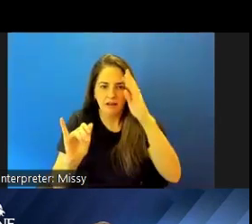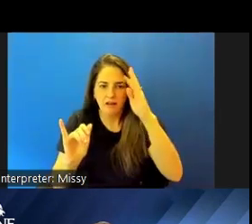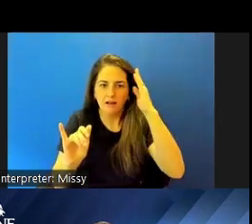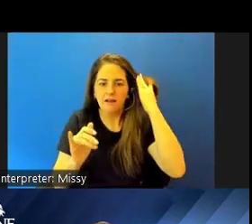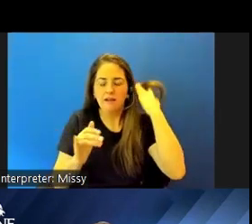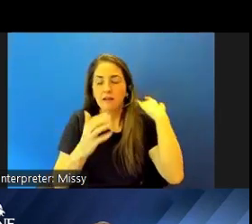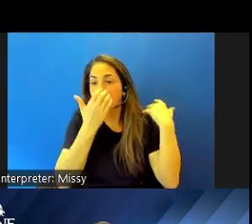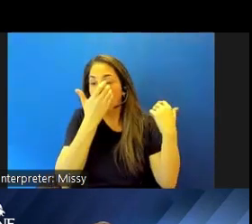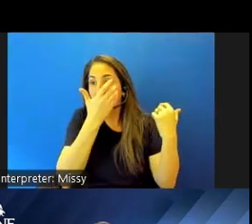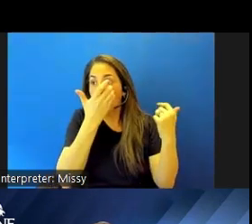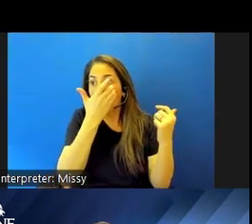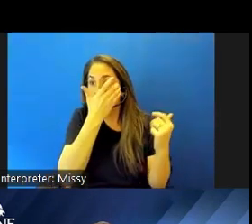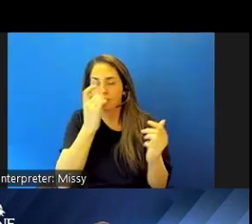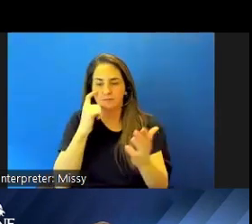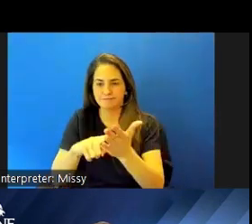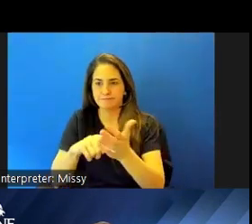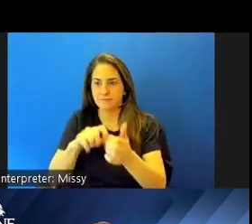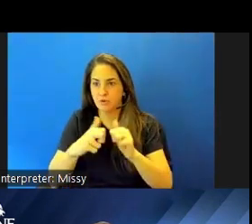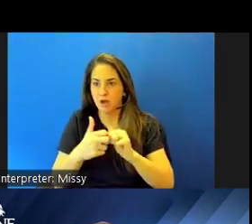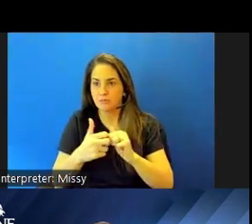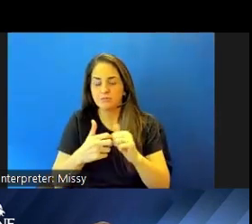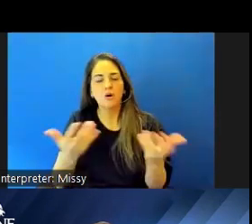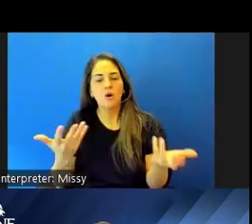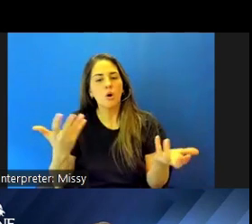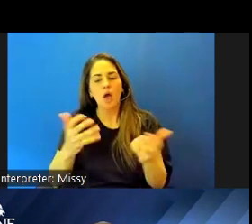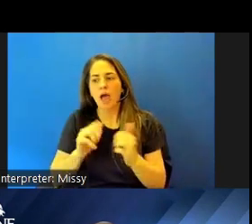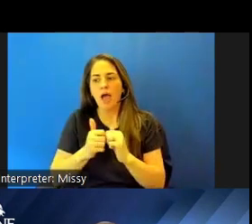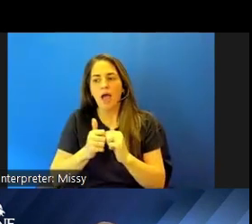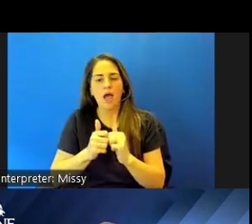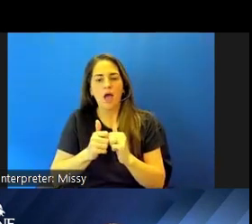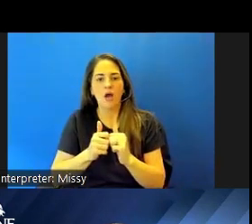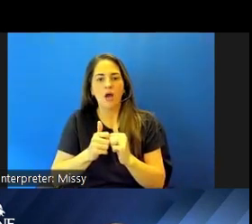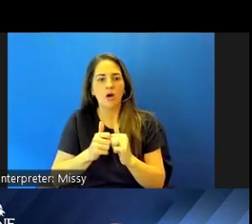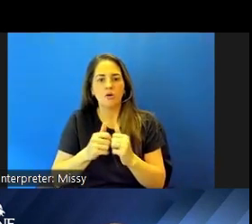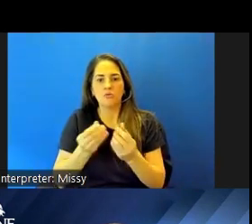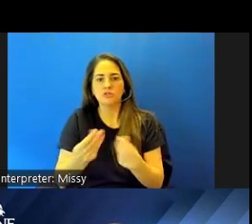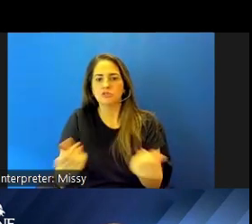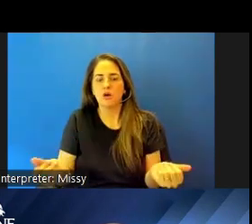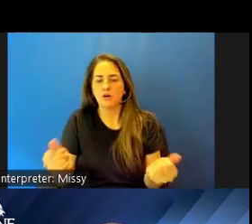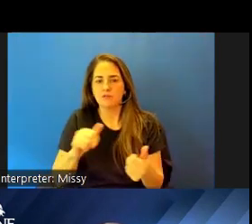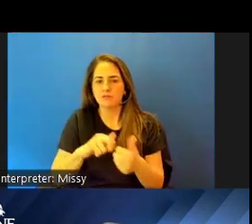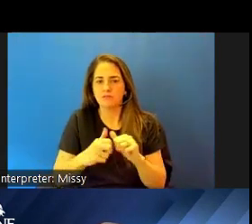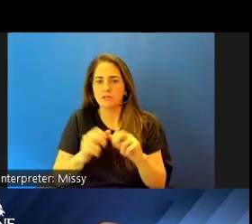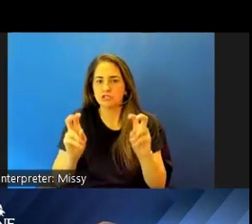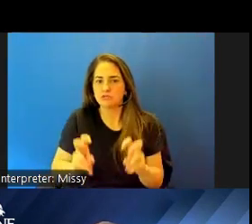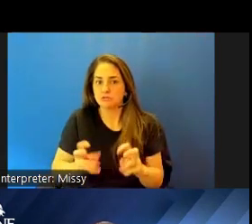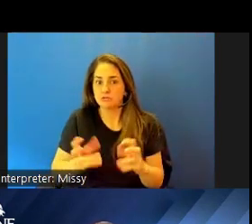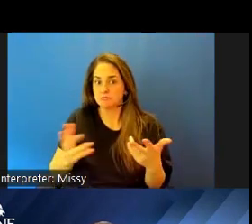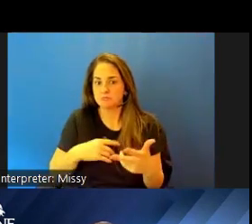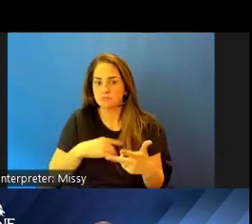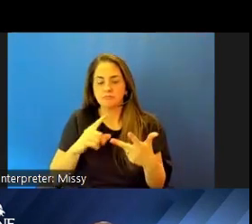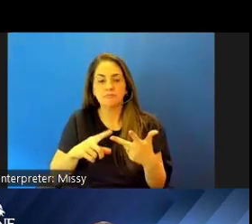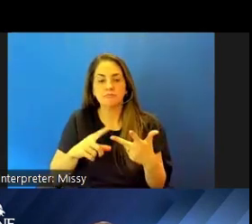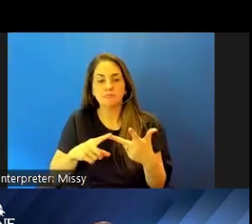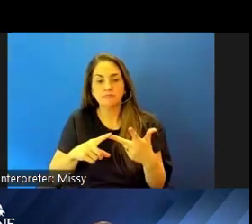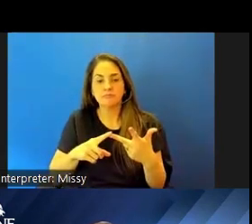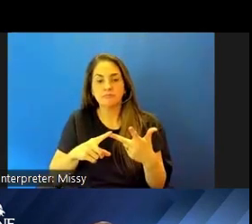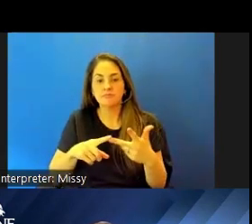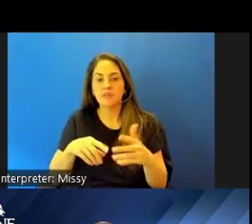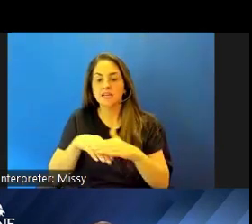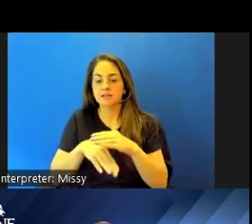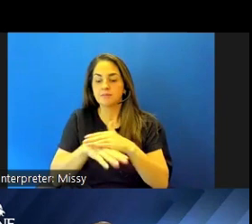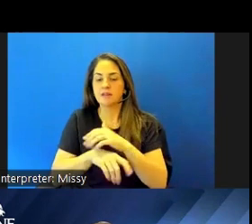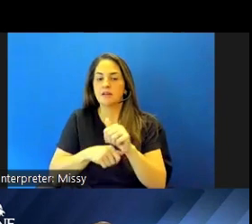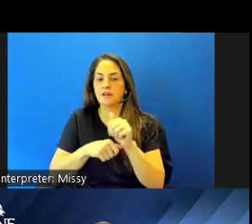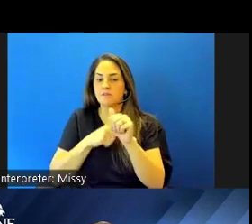If you do find issues, what is the communication channel to find to get resolution to those issues? The third area is around